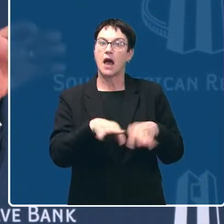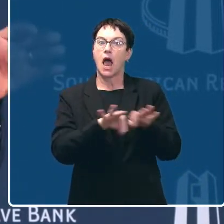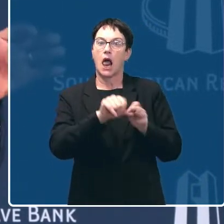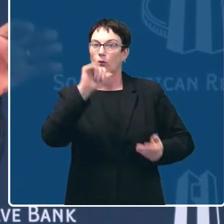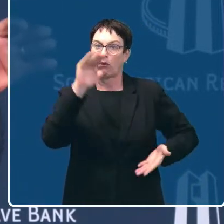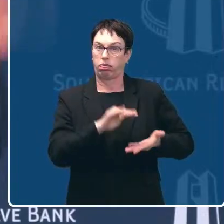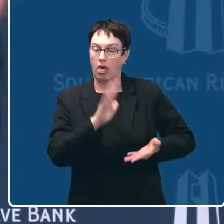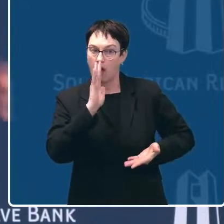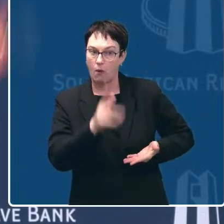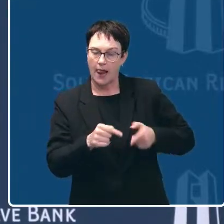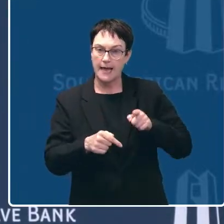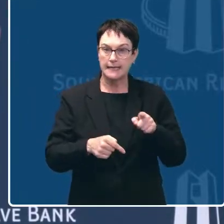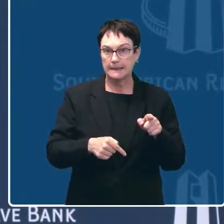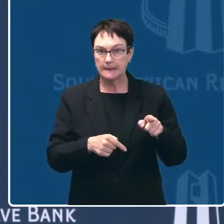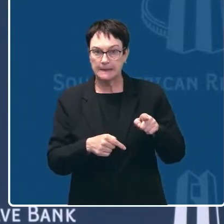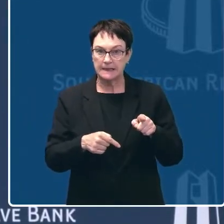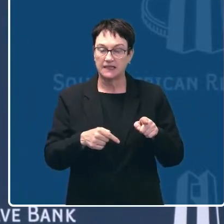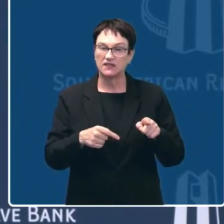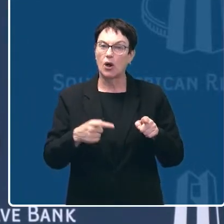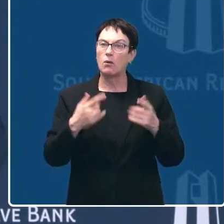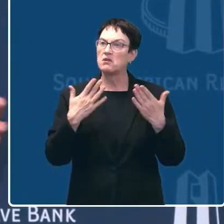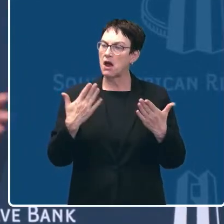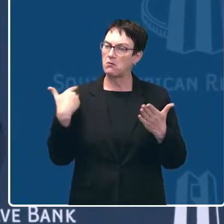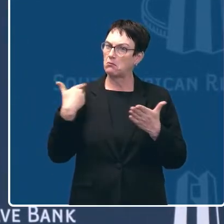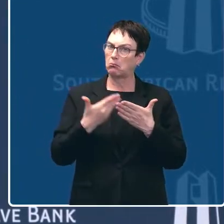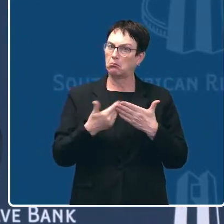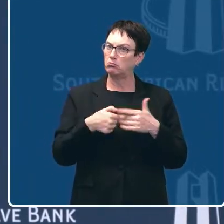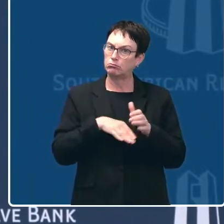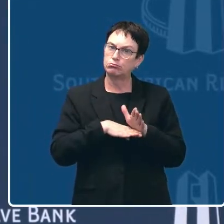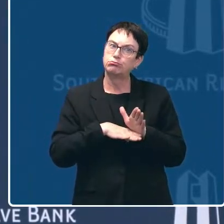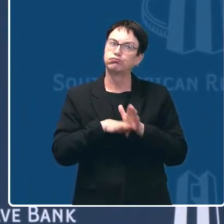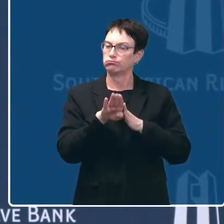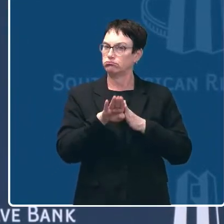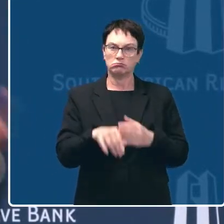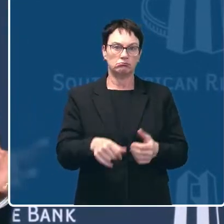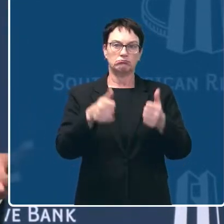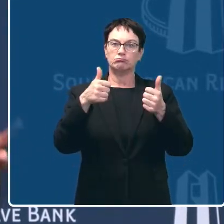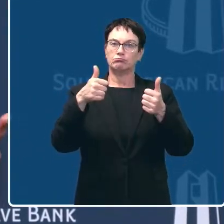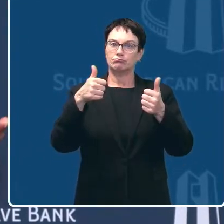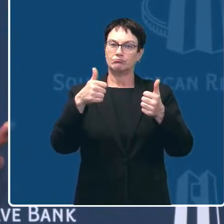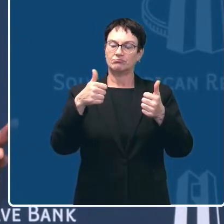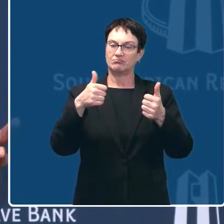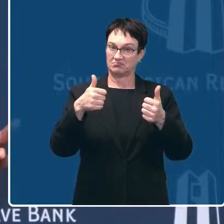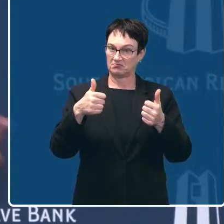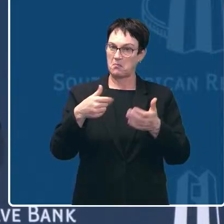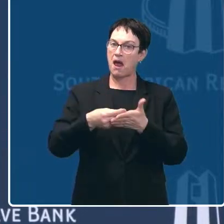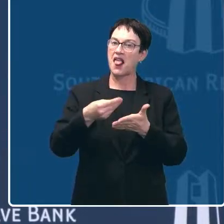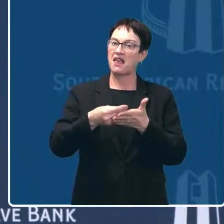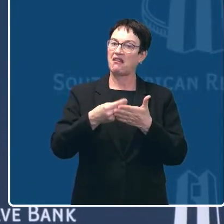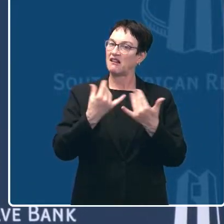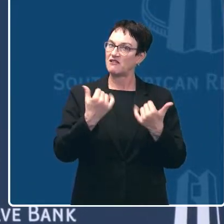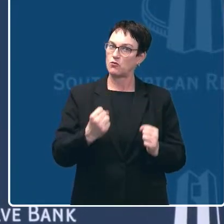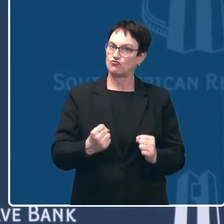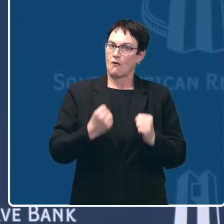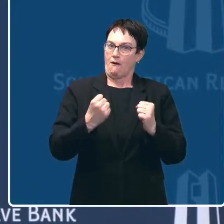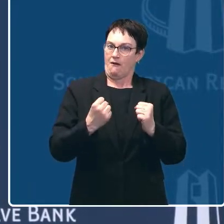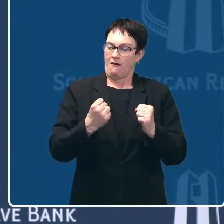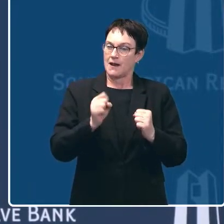us. It had since reversed and the currency has strengthened. But look